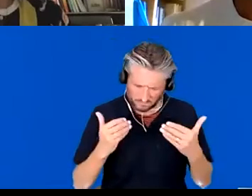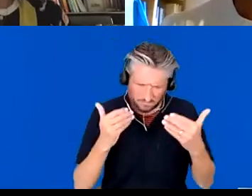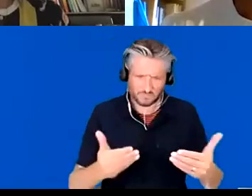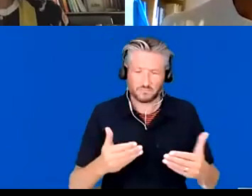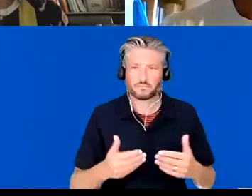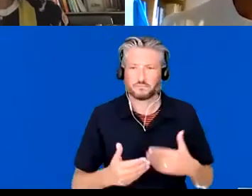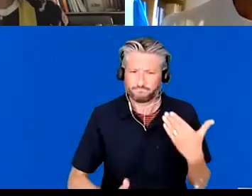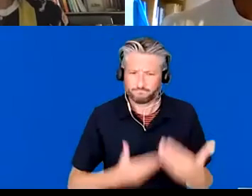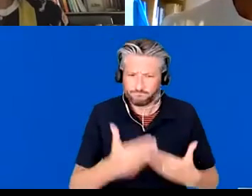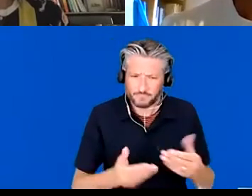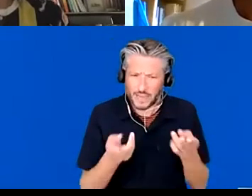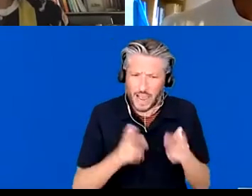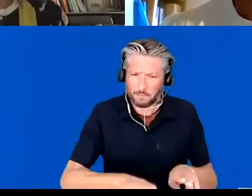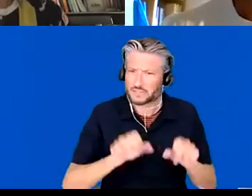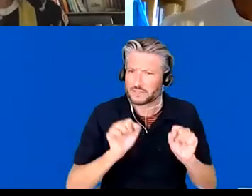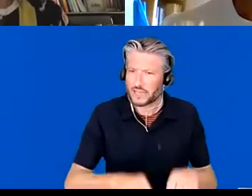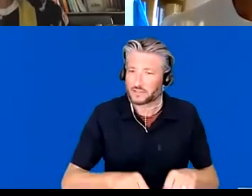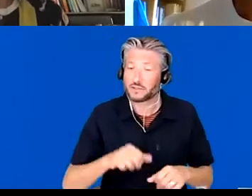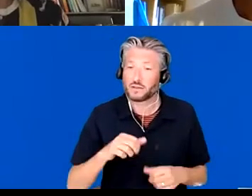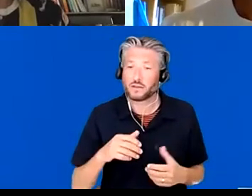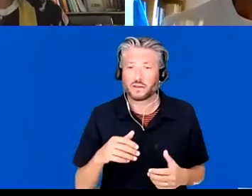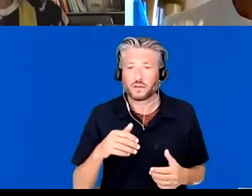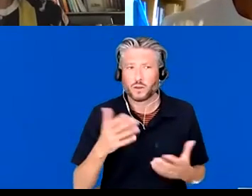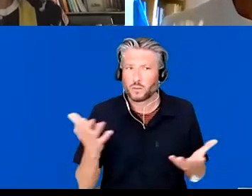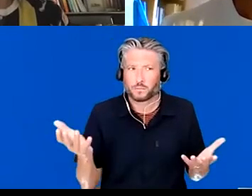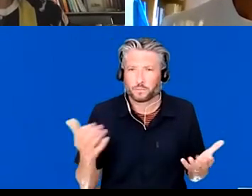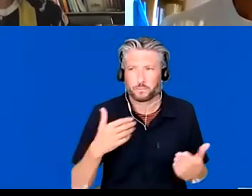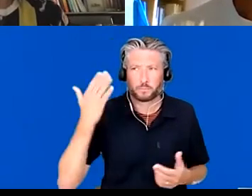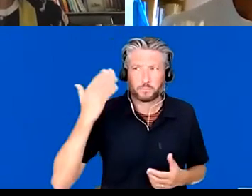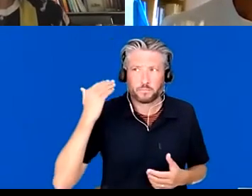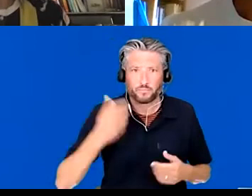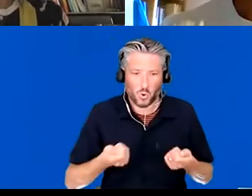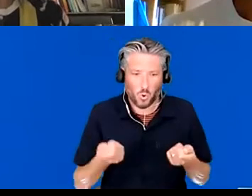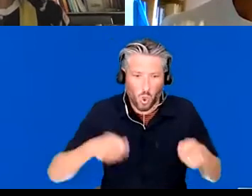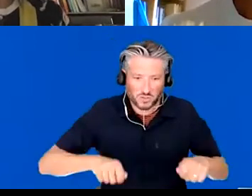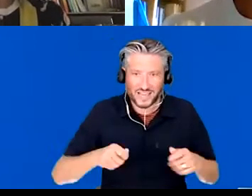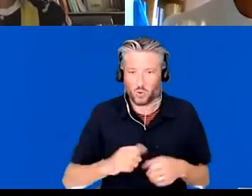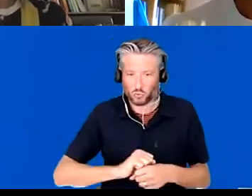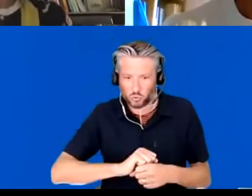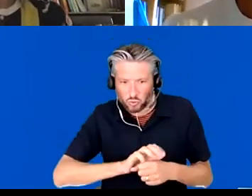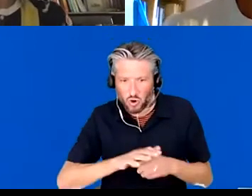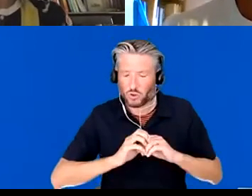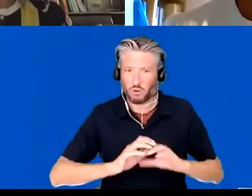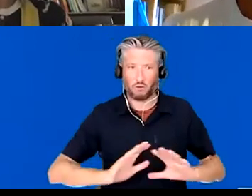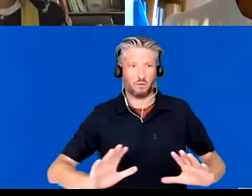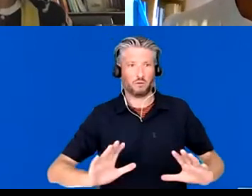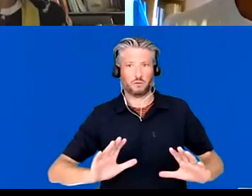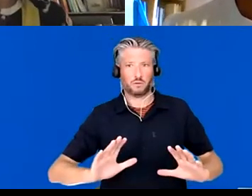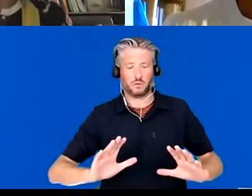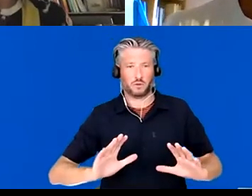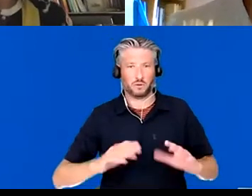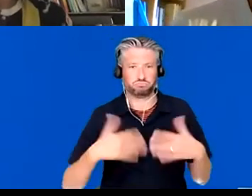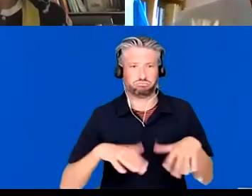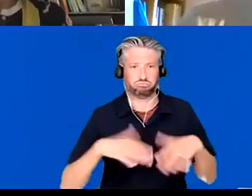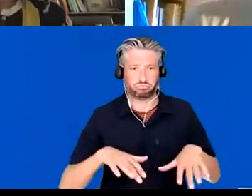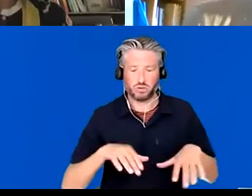incredibly uncomfortable and strange time. So for a lot of us, it was the most social interaction we'd had in months. You know, it was, we had a